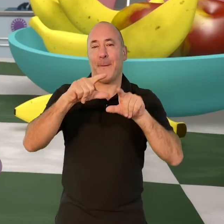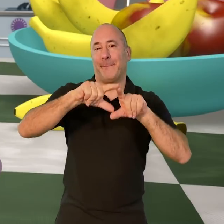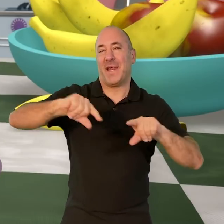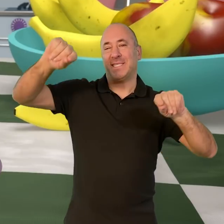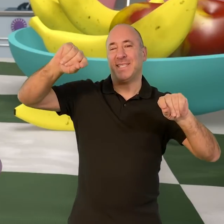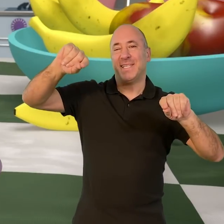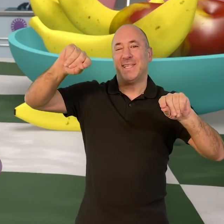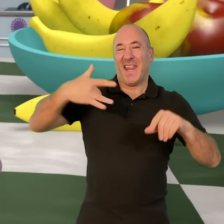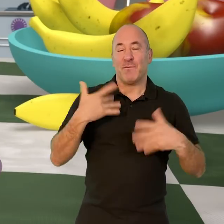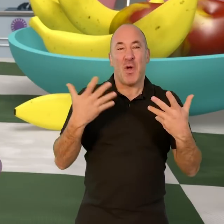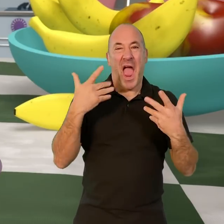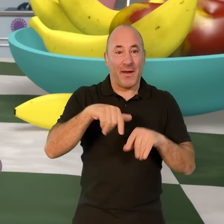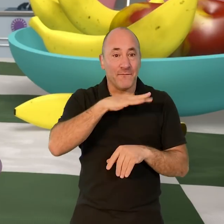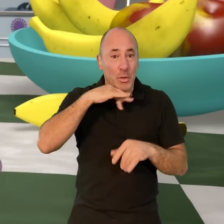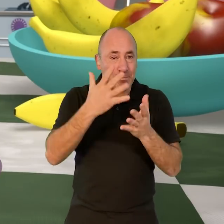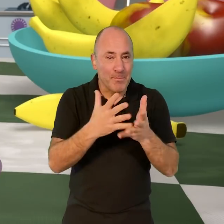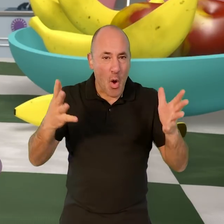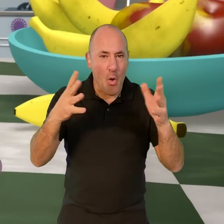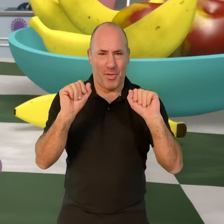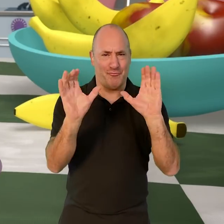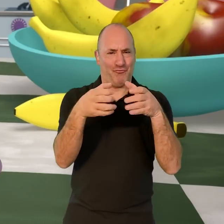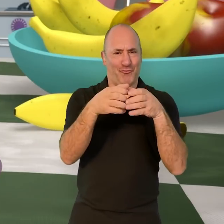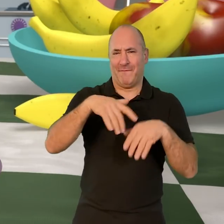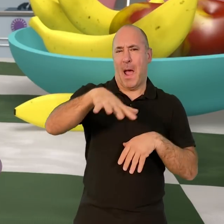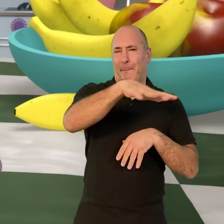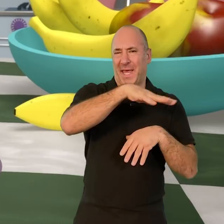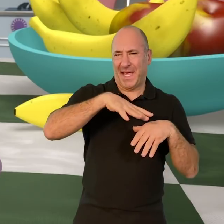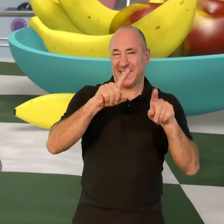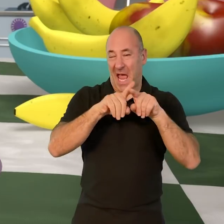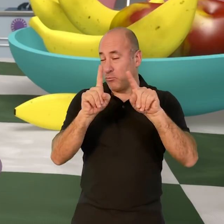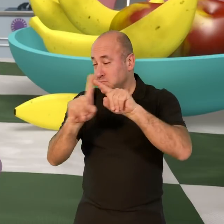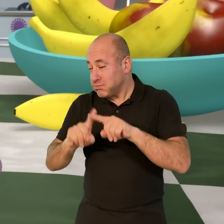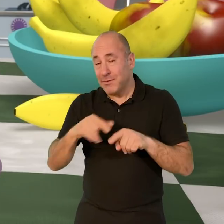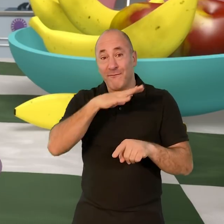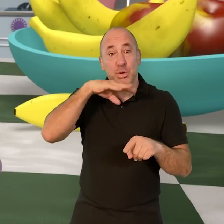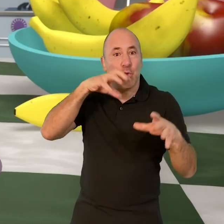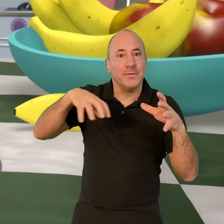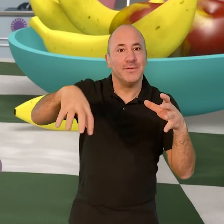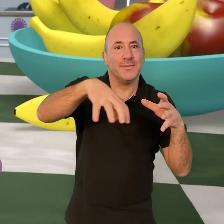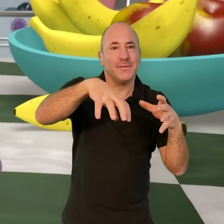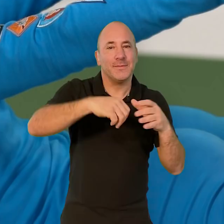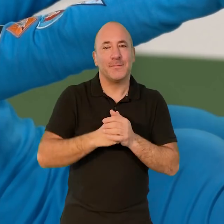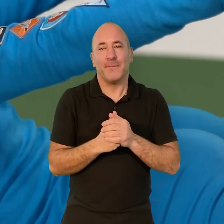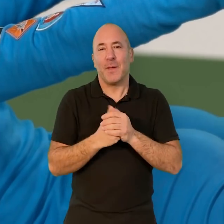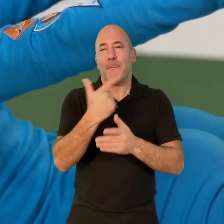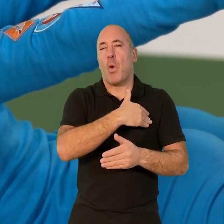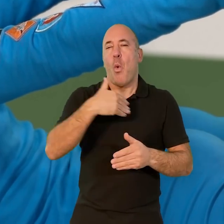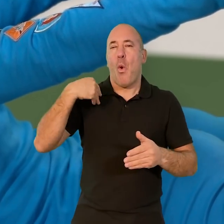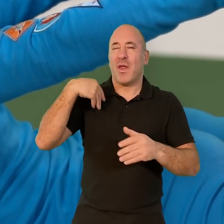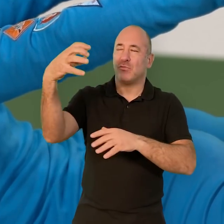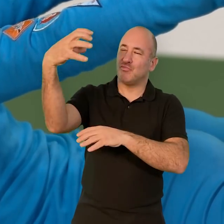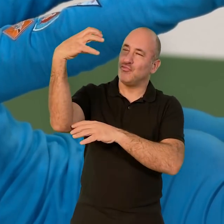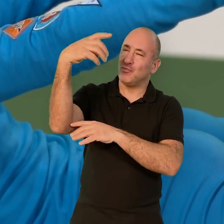Now, Betsy the Banana lives in her fruit bowl with her bunch, her family, along with lots of other different fruits. And